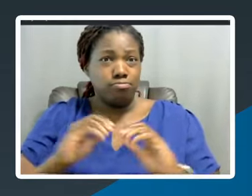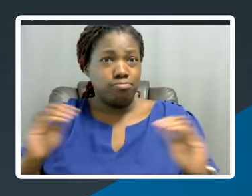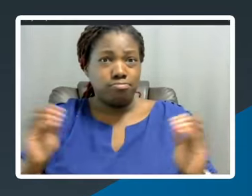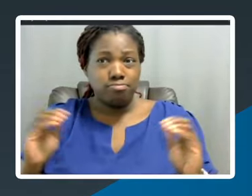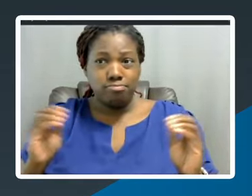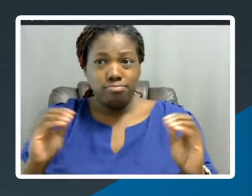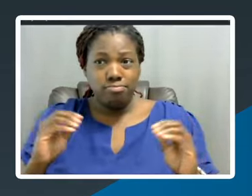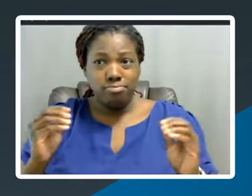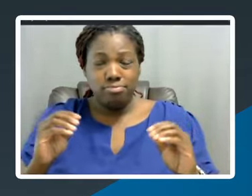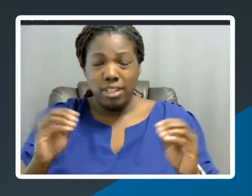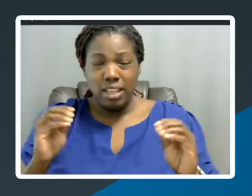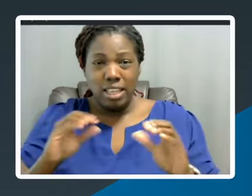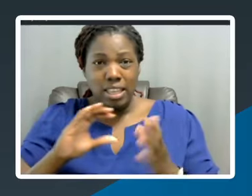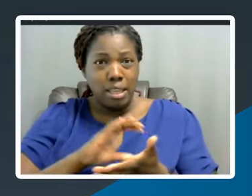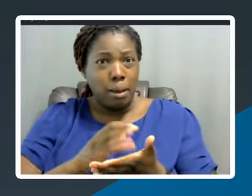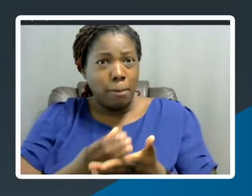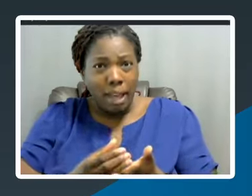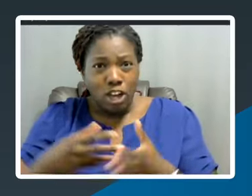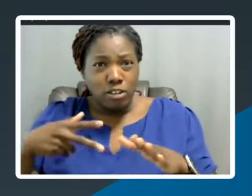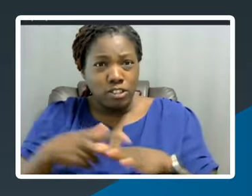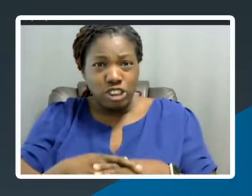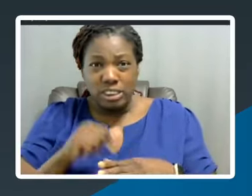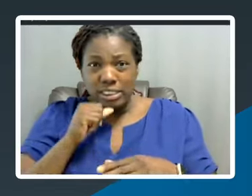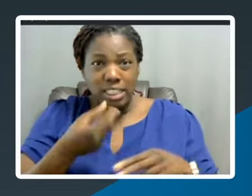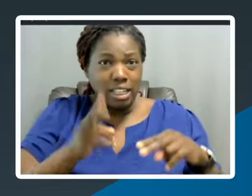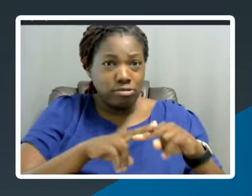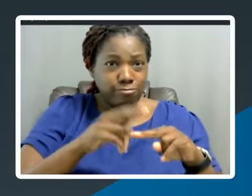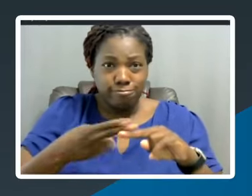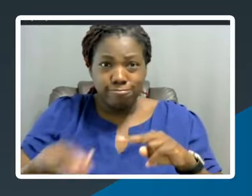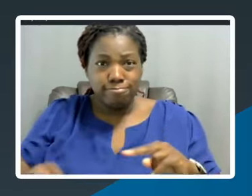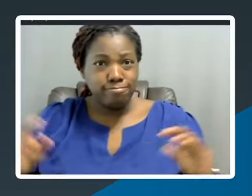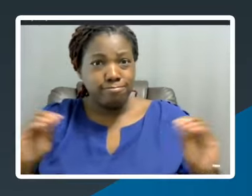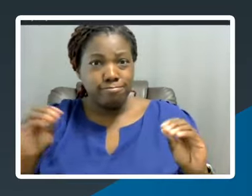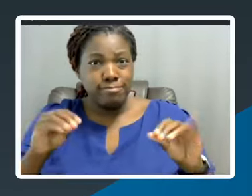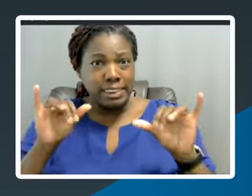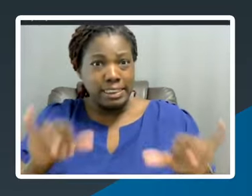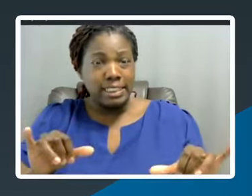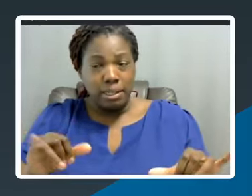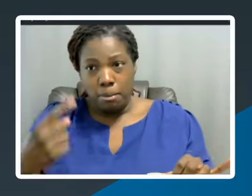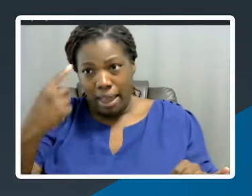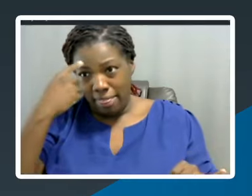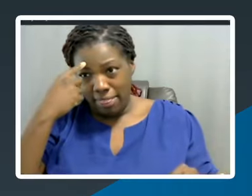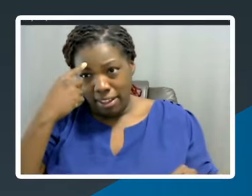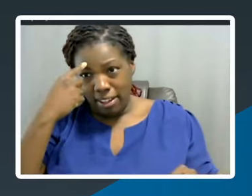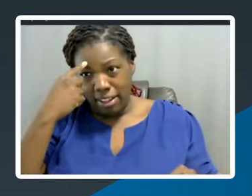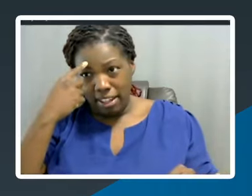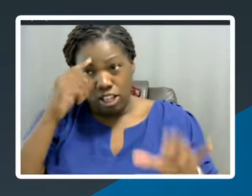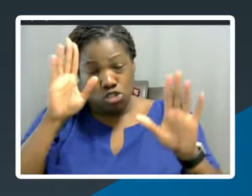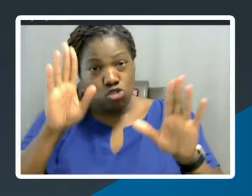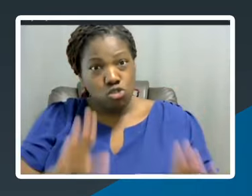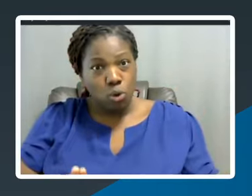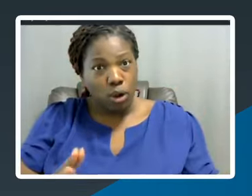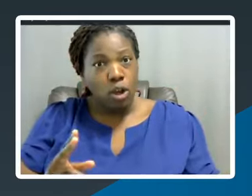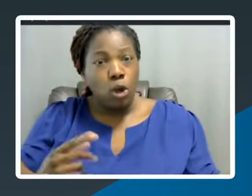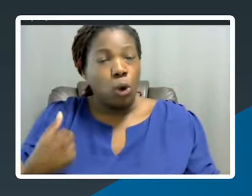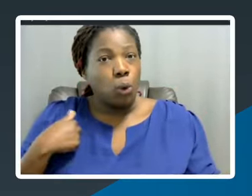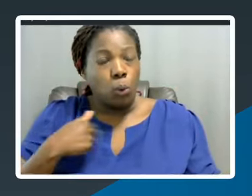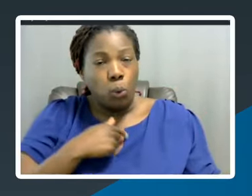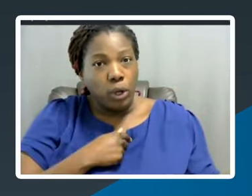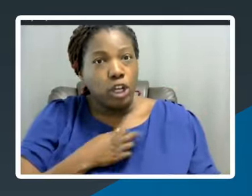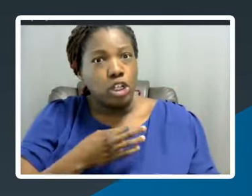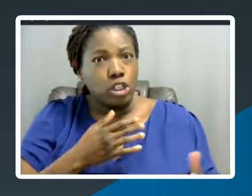changed from before or after the availability of AI. So again, I think it's just great that all of a sudden we suddenly care about cheating.